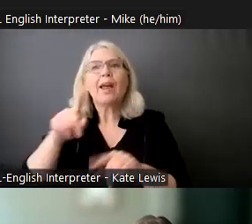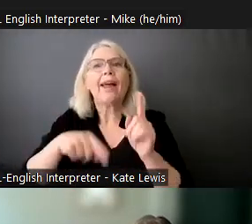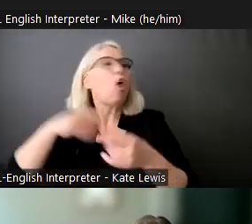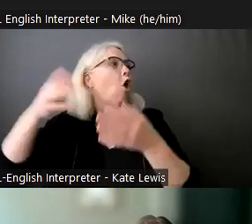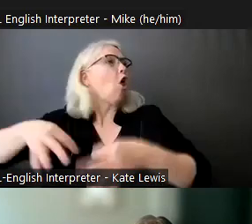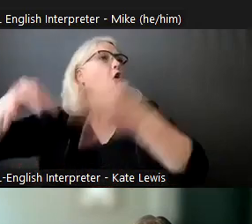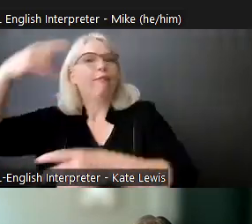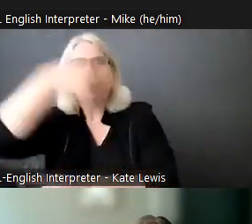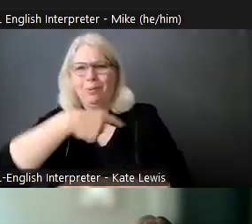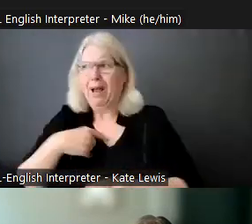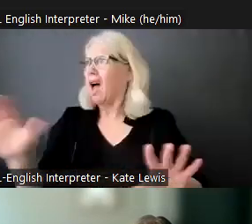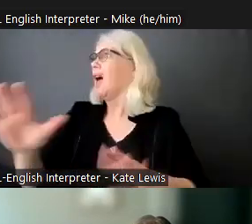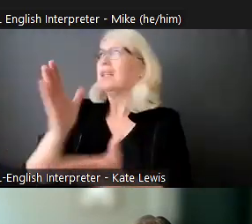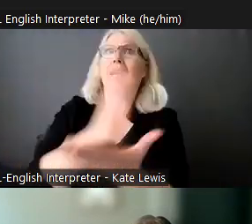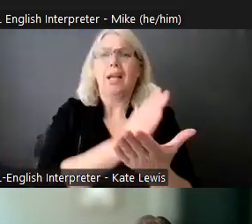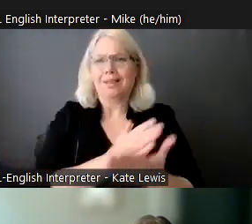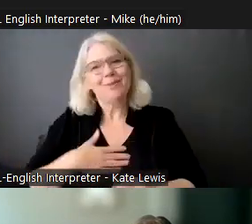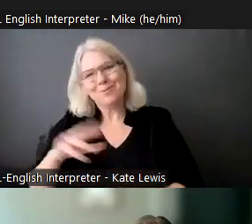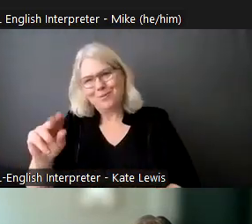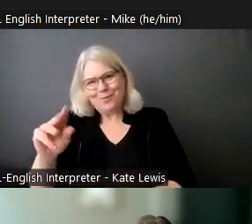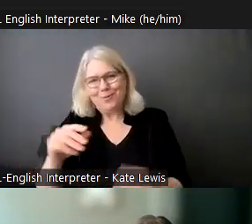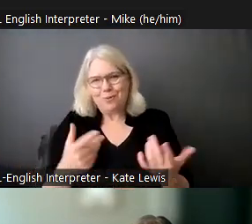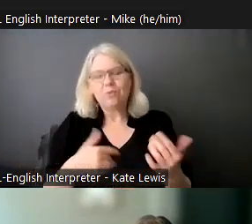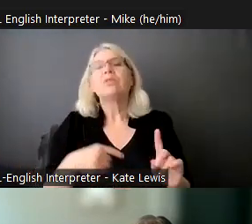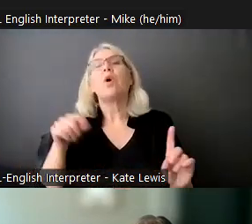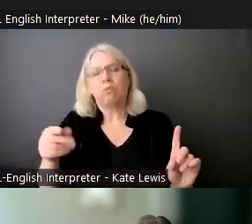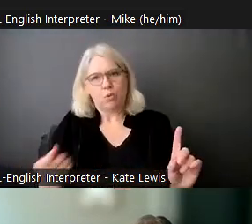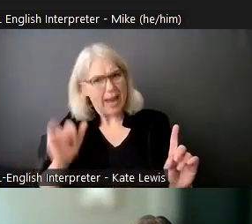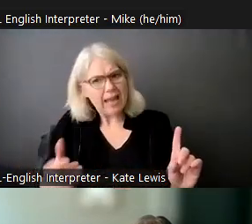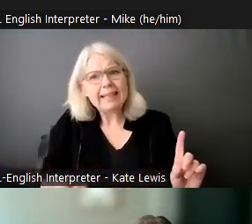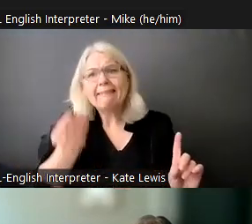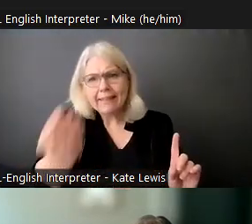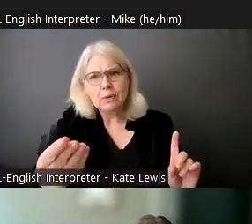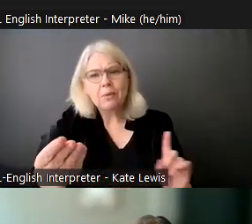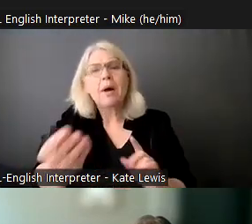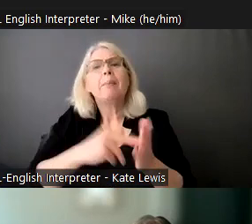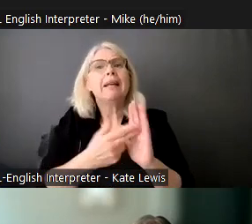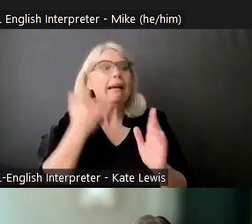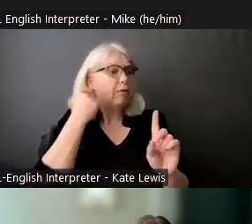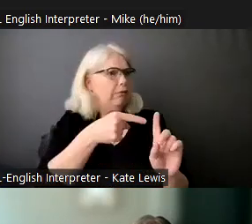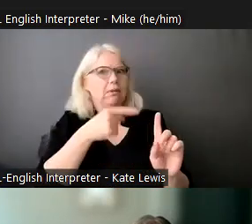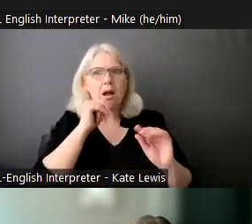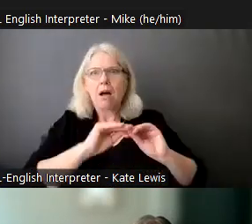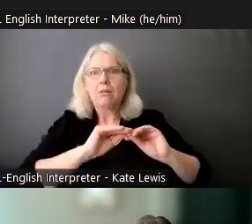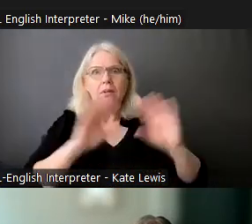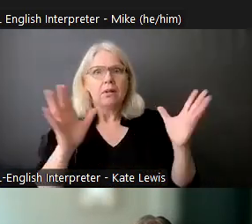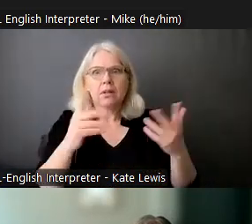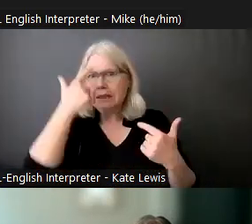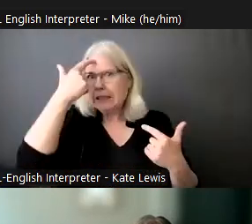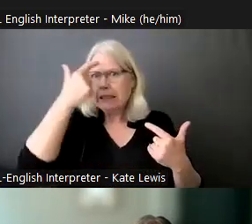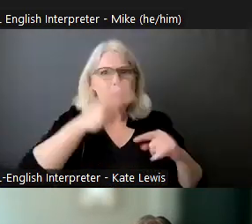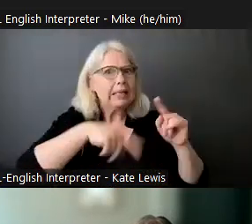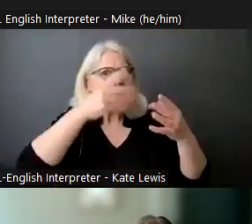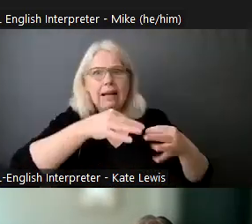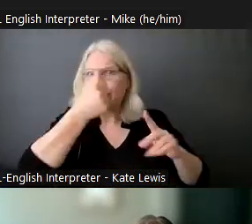if you're in an emergency or something suddenly happens, they're able to show up with the document and start acting right away. They don't need to